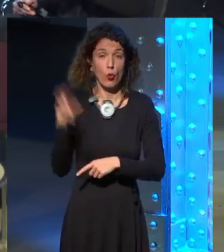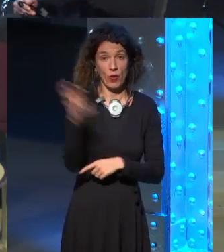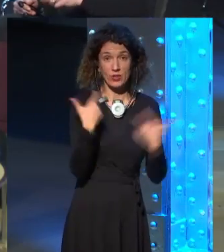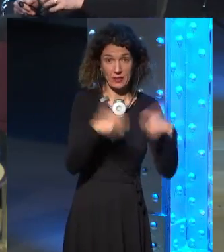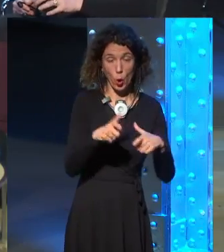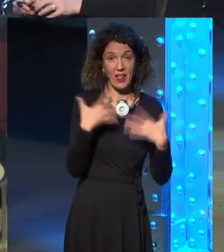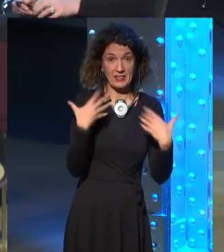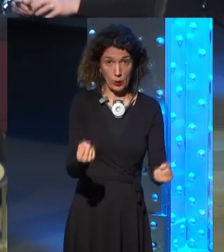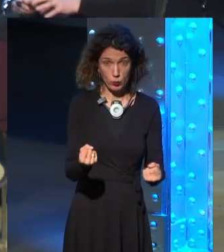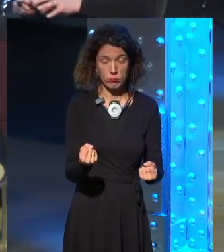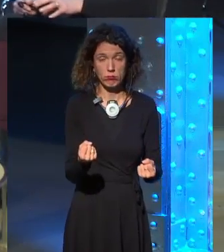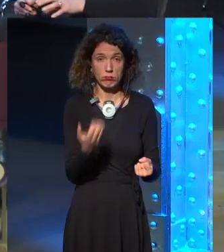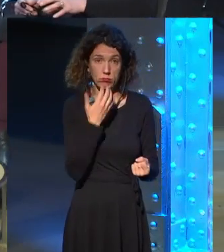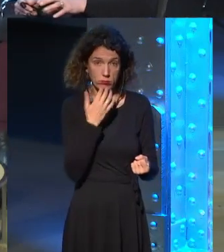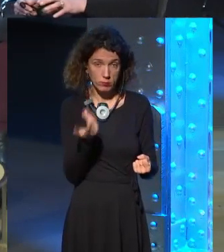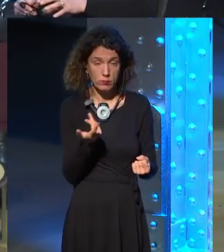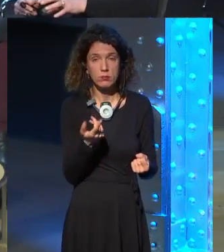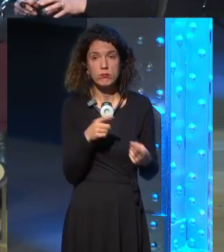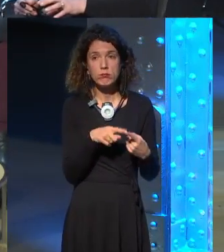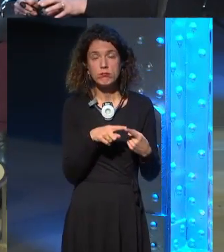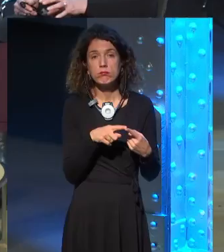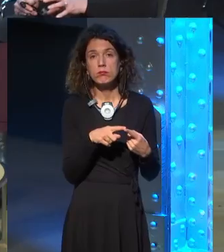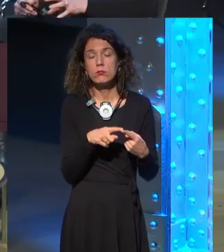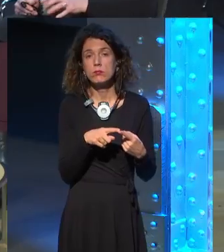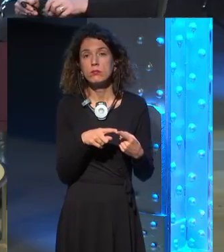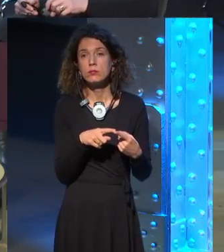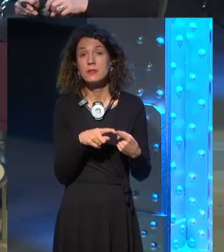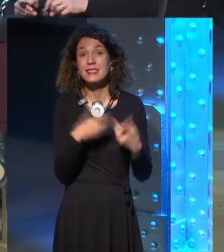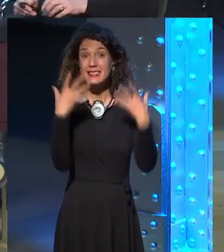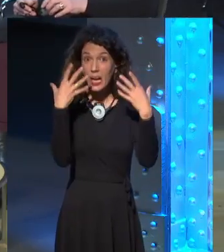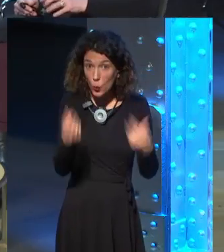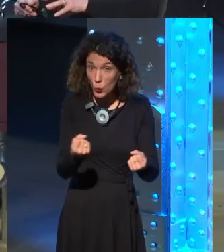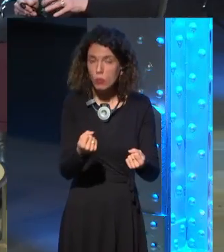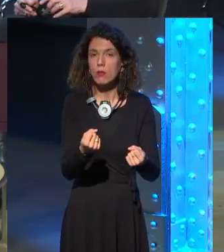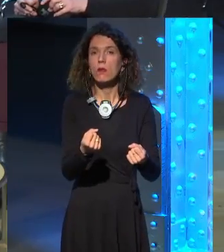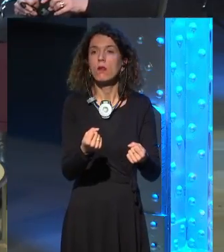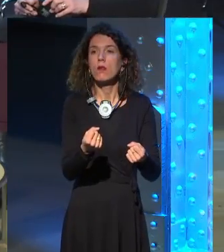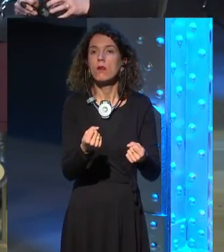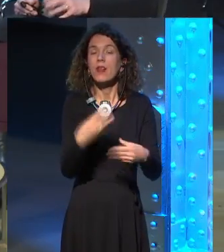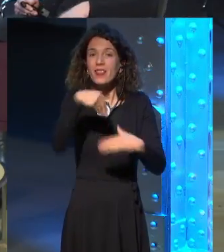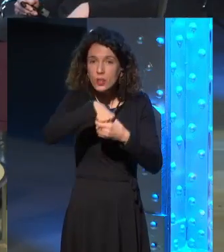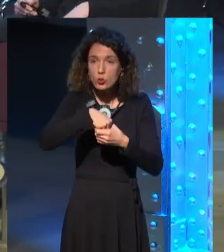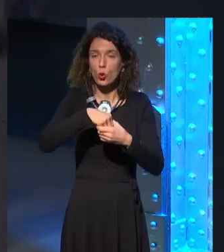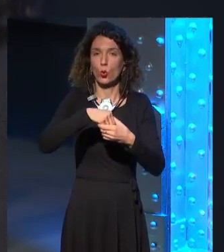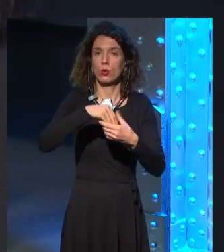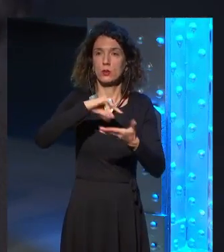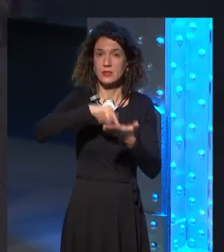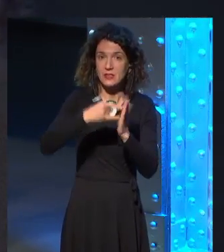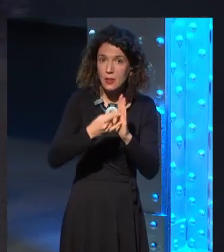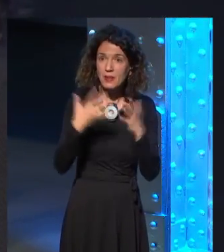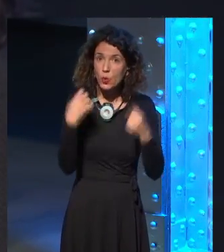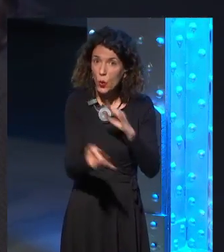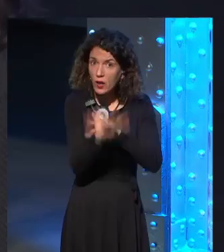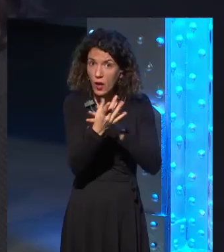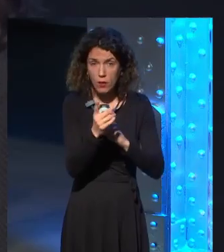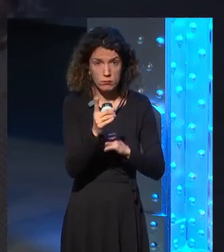you know, health is not made in the health system in Norway or elsewhere in our part of the